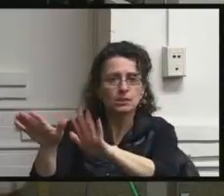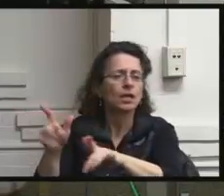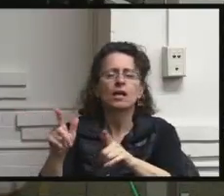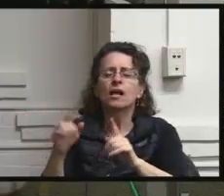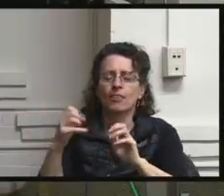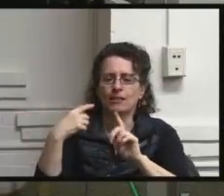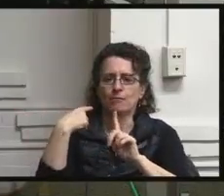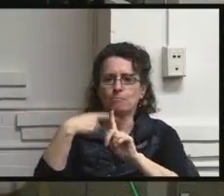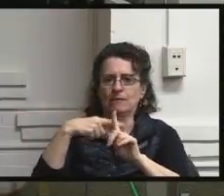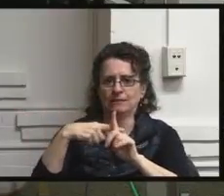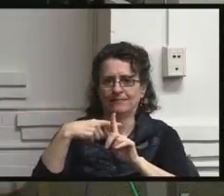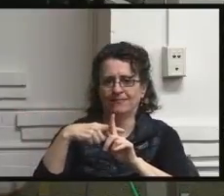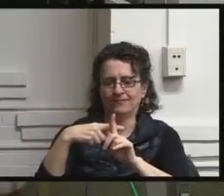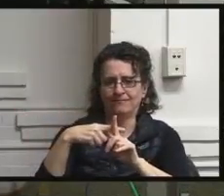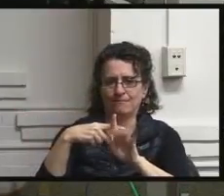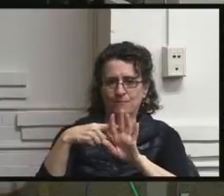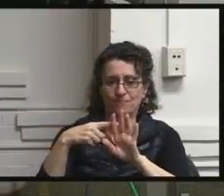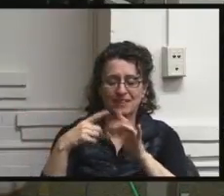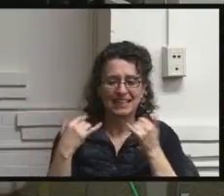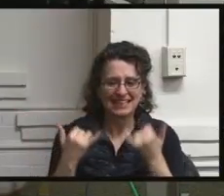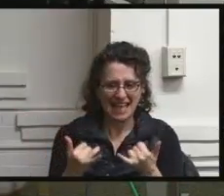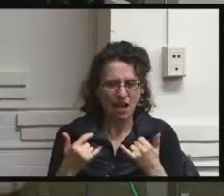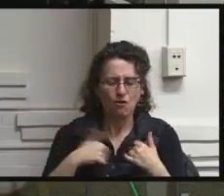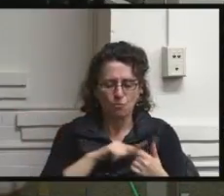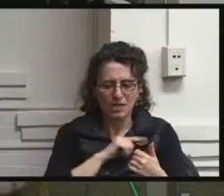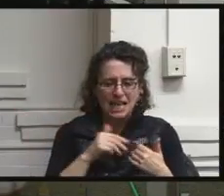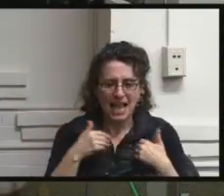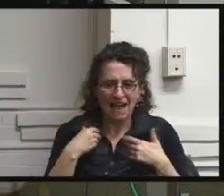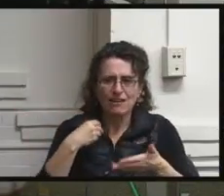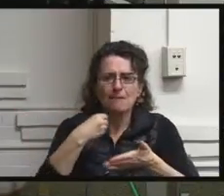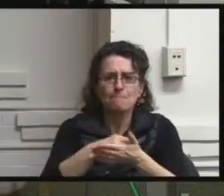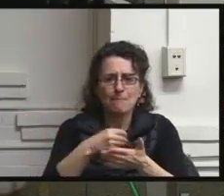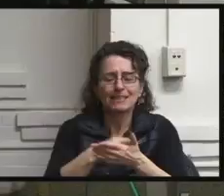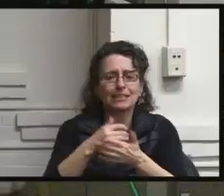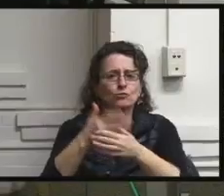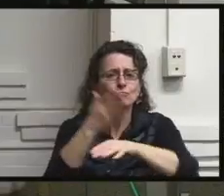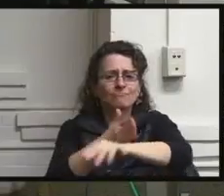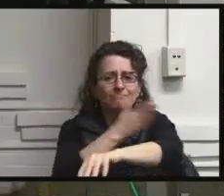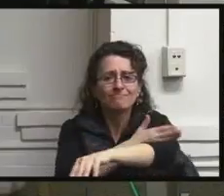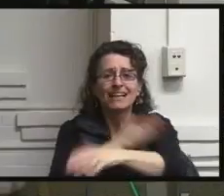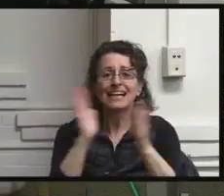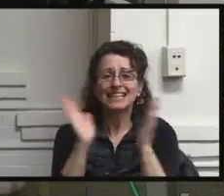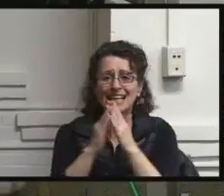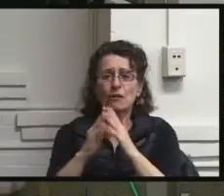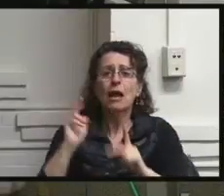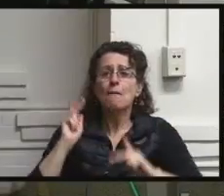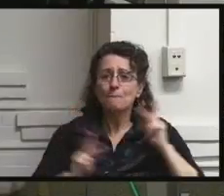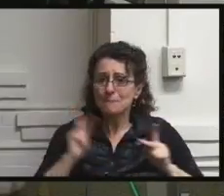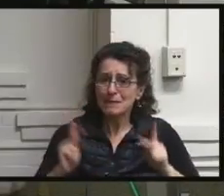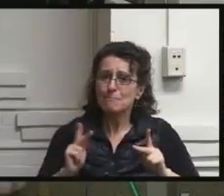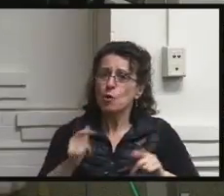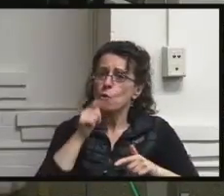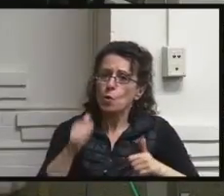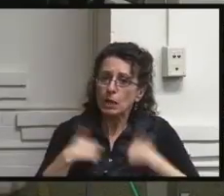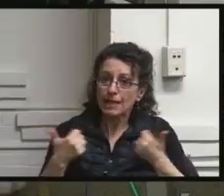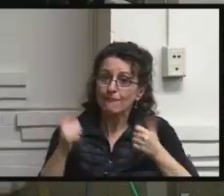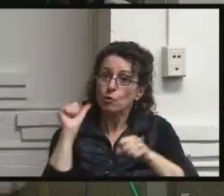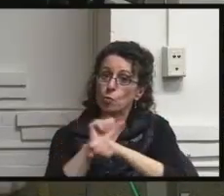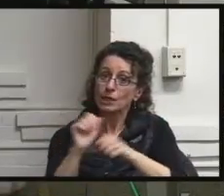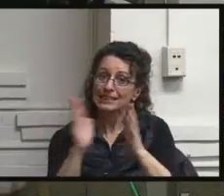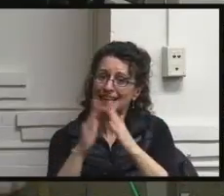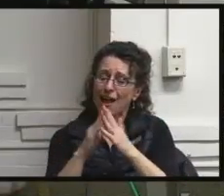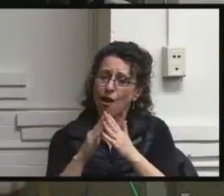building owners and merchants, but the town as a whole appreciates. The town is getting credit